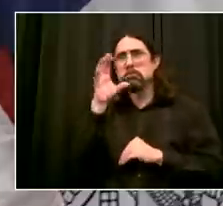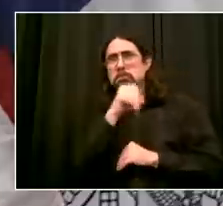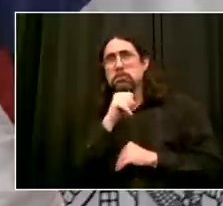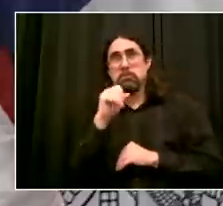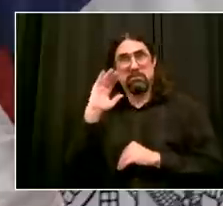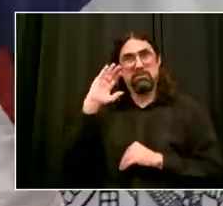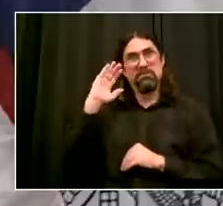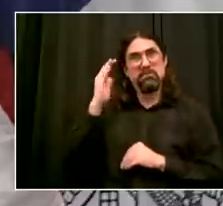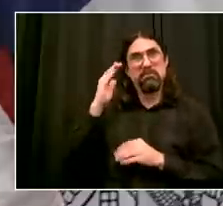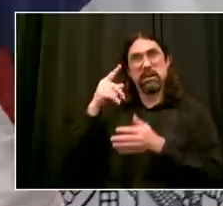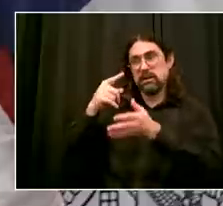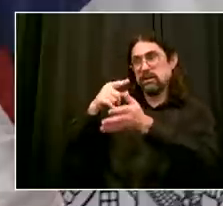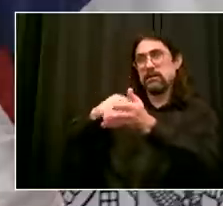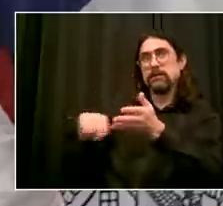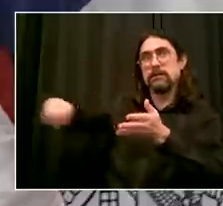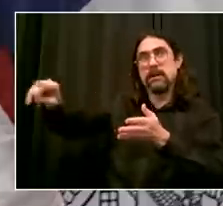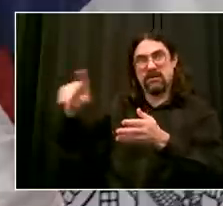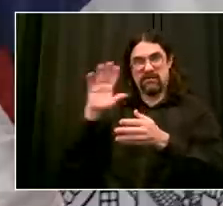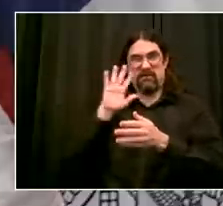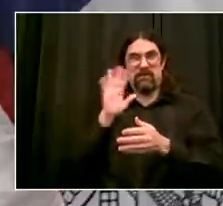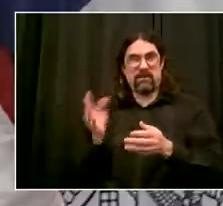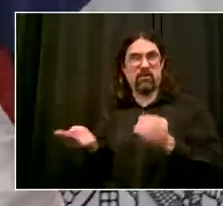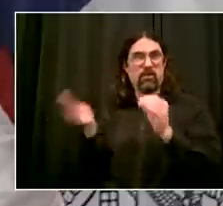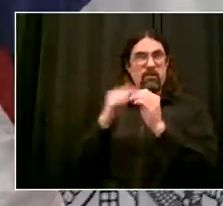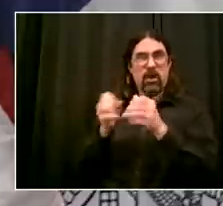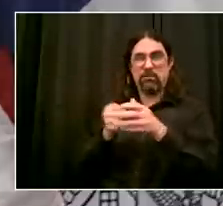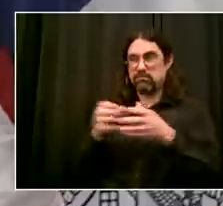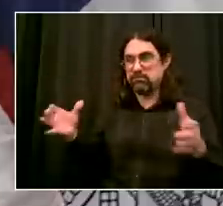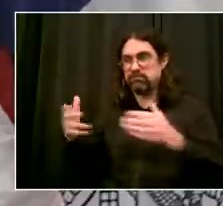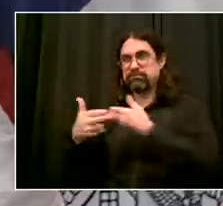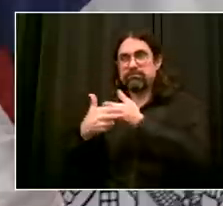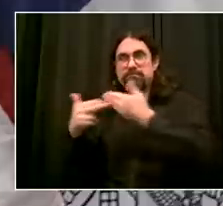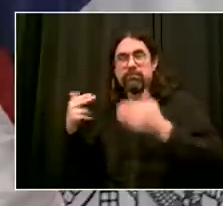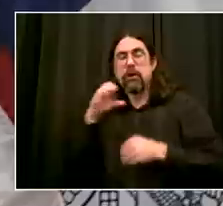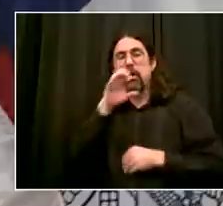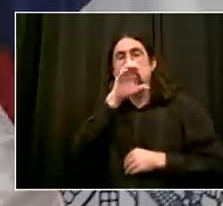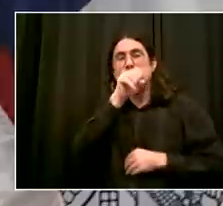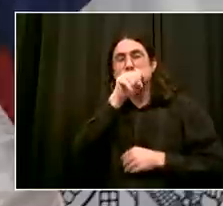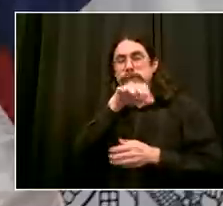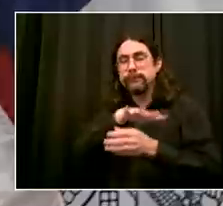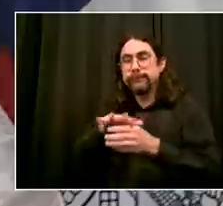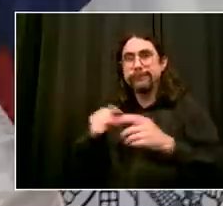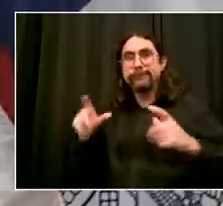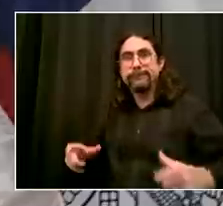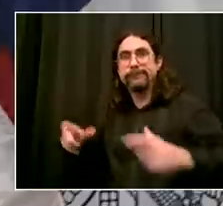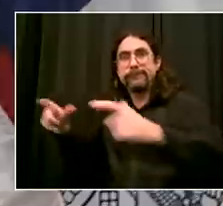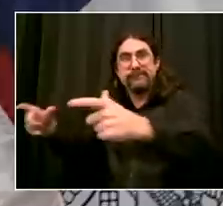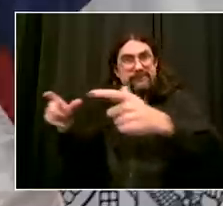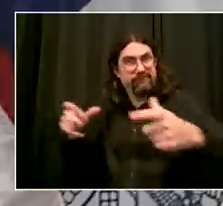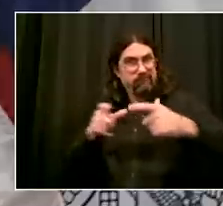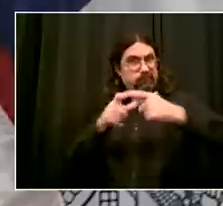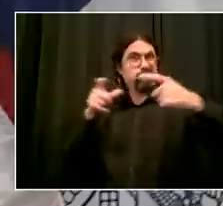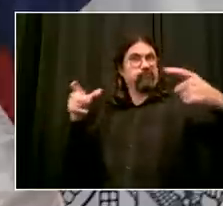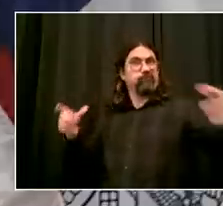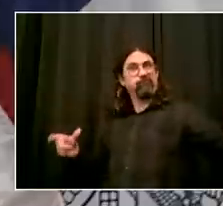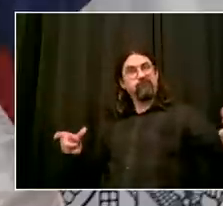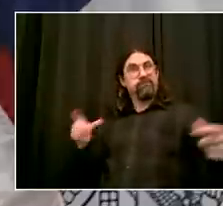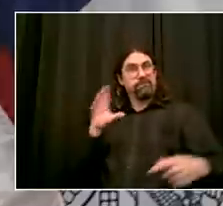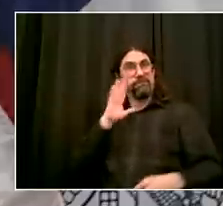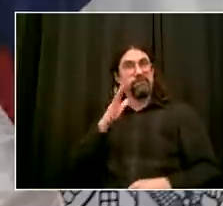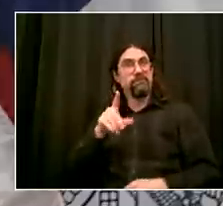I've been talking to the governor about. Our teams are talking constantly. The state obviously is focused on, you know, a micro cluster